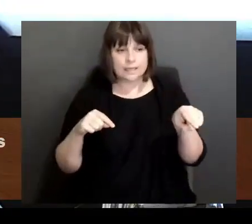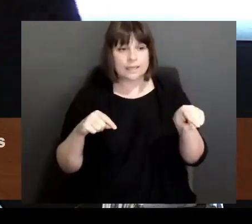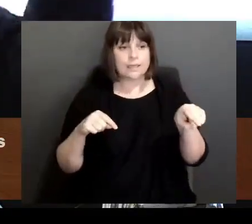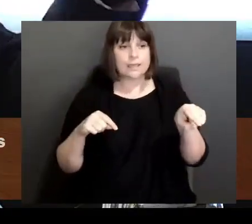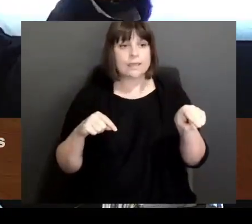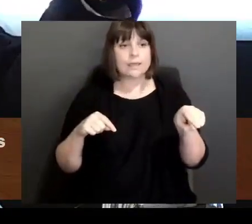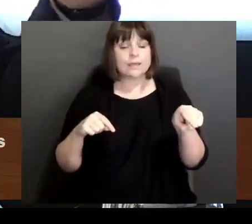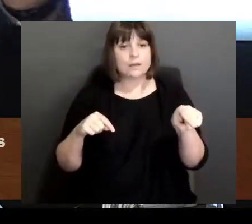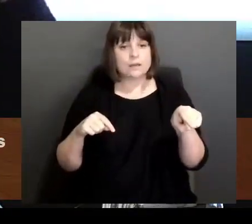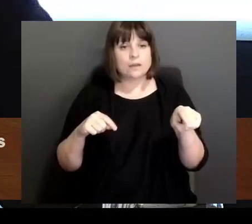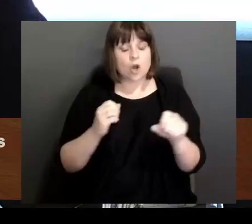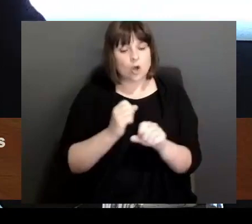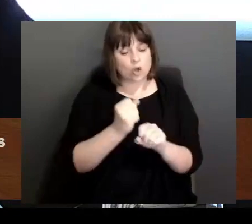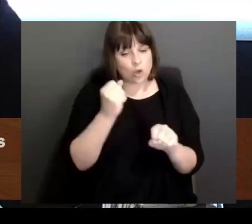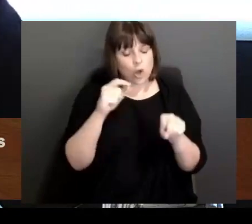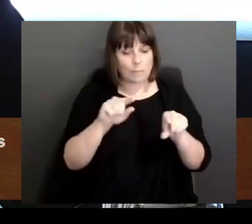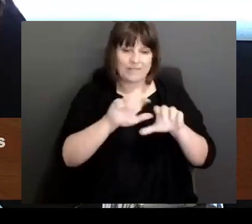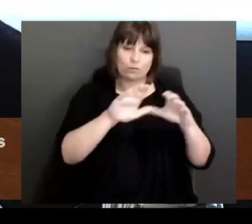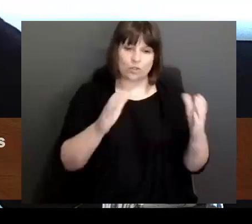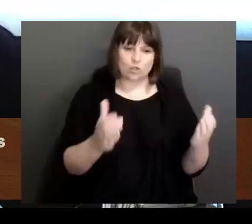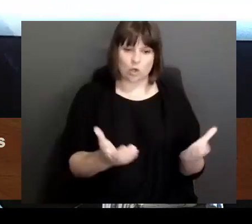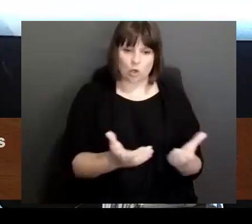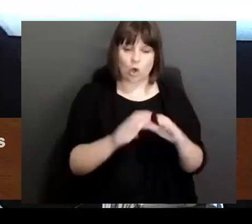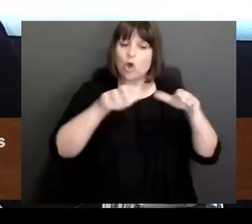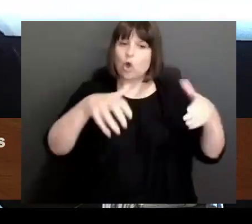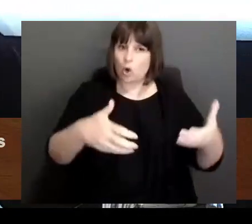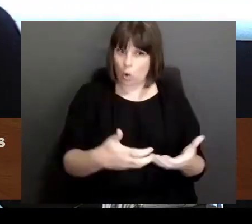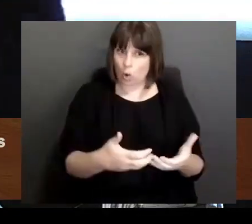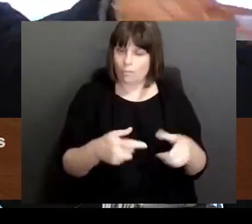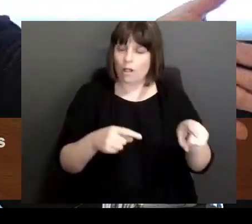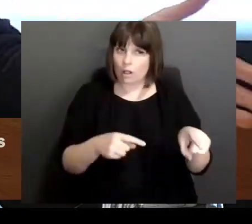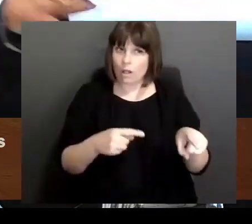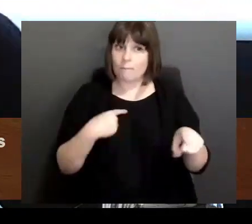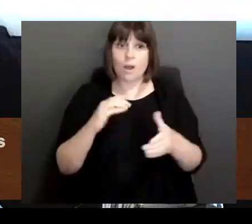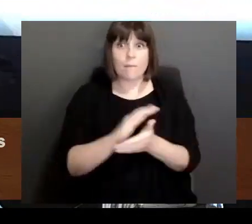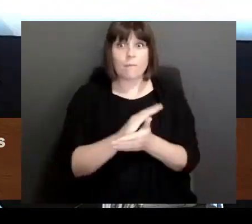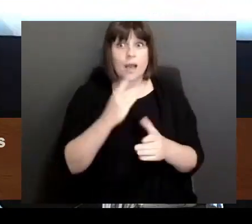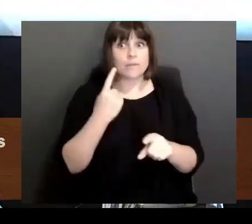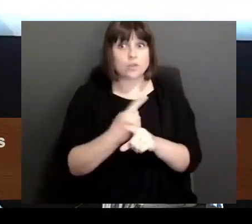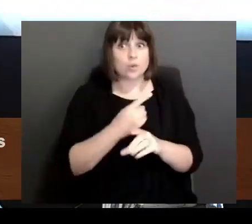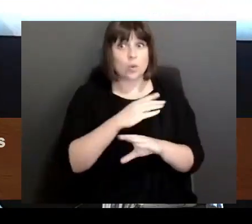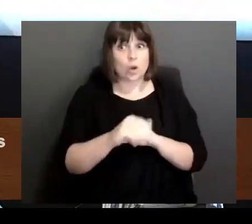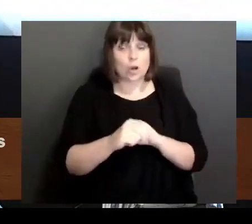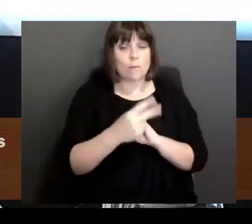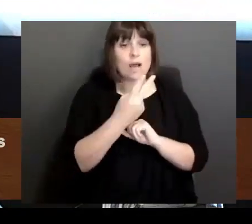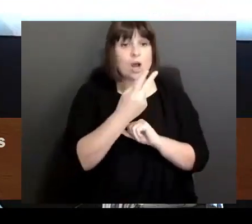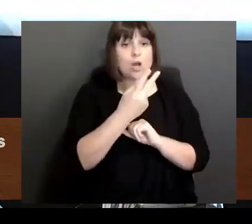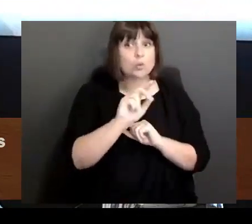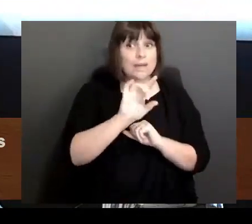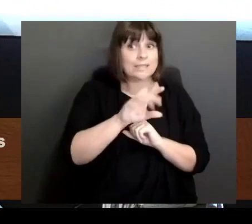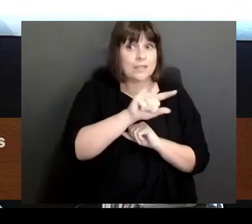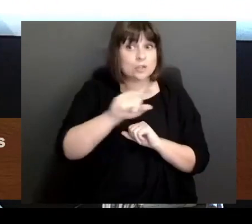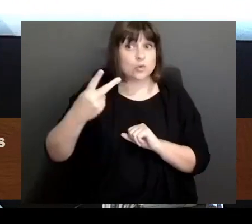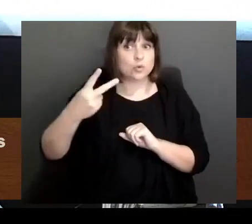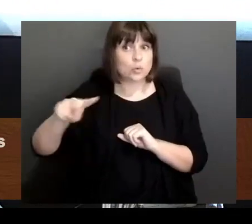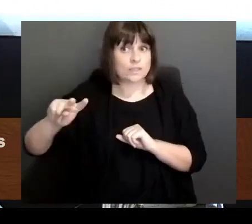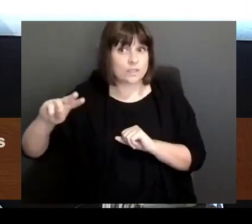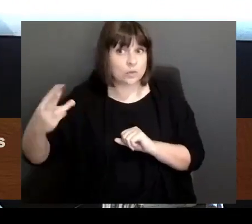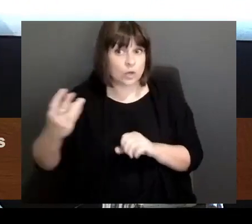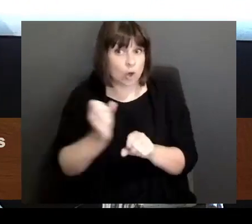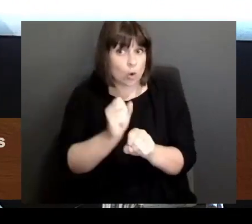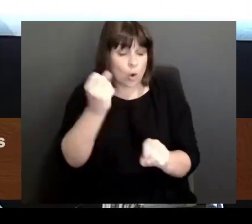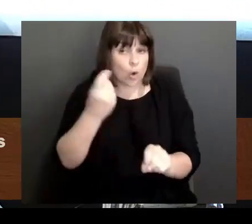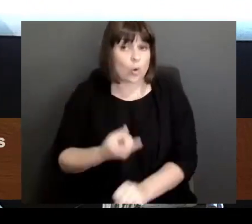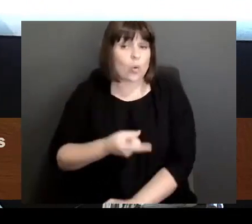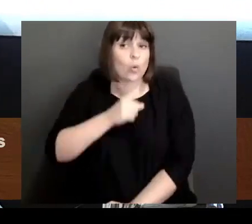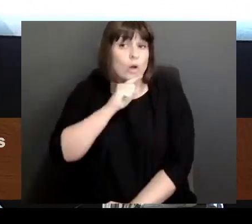other than gold, which was a global one, but if you'd like, I'm happy to talk about gold between 2010 and 2023. Gold,